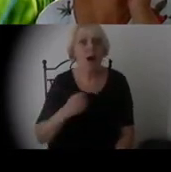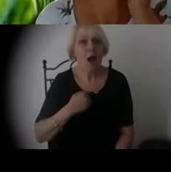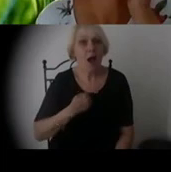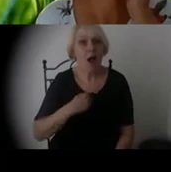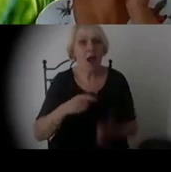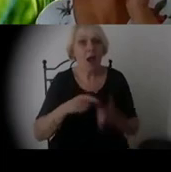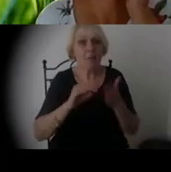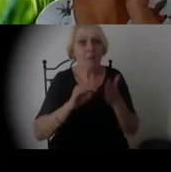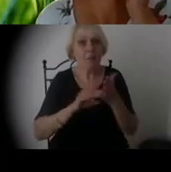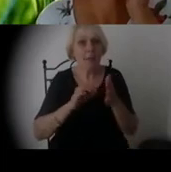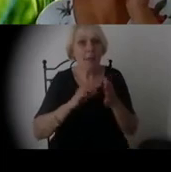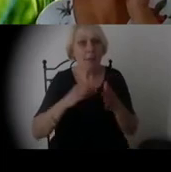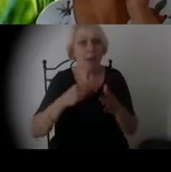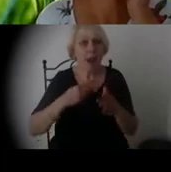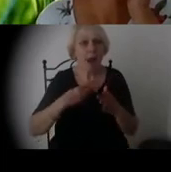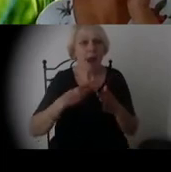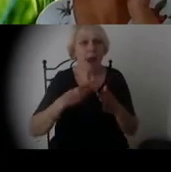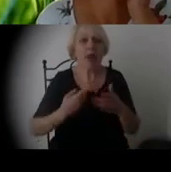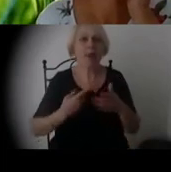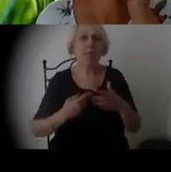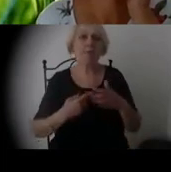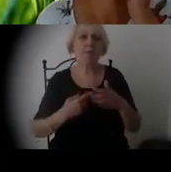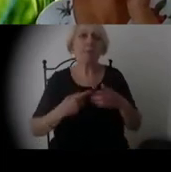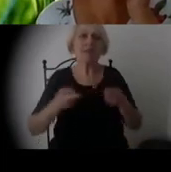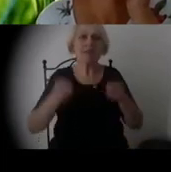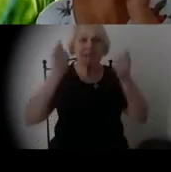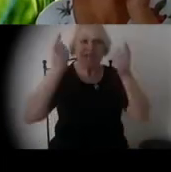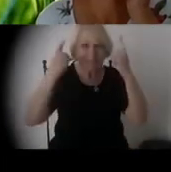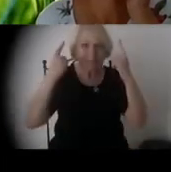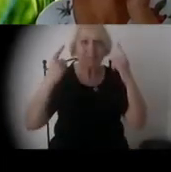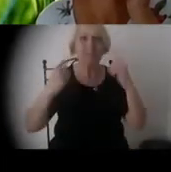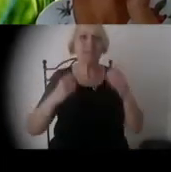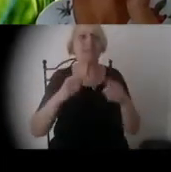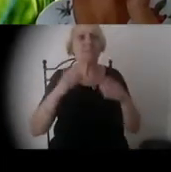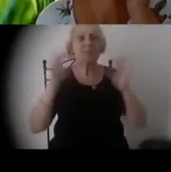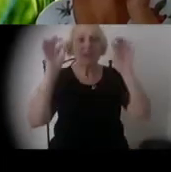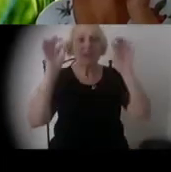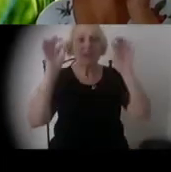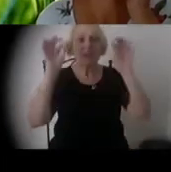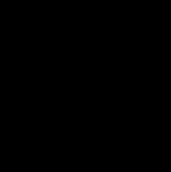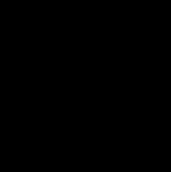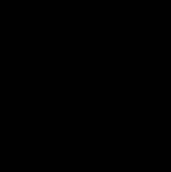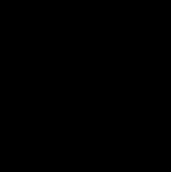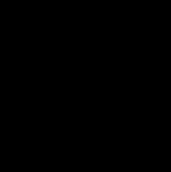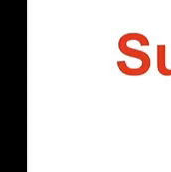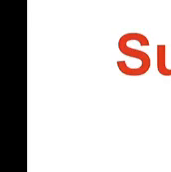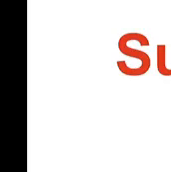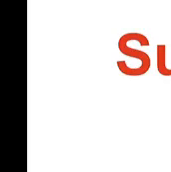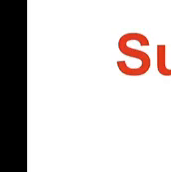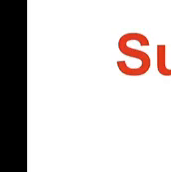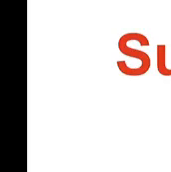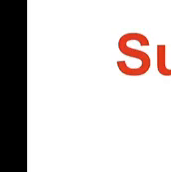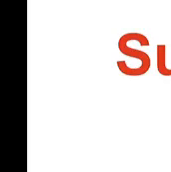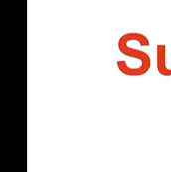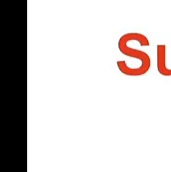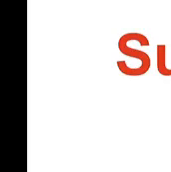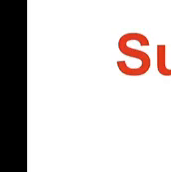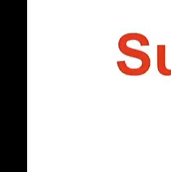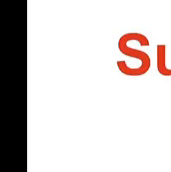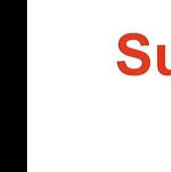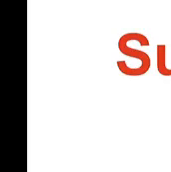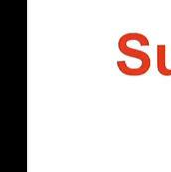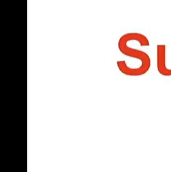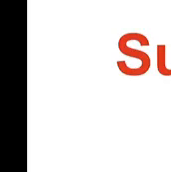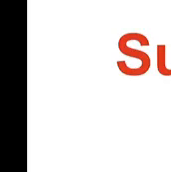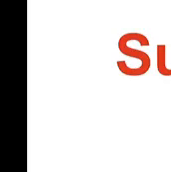I'm the Senior Specialist Educational Psychologist for Social, Emotional and Mental Health. And I just wanted to share